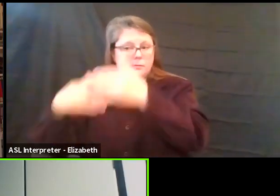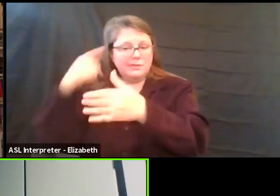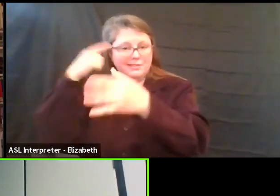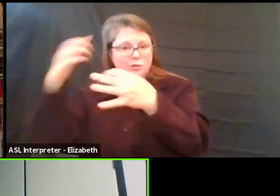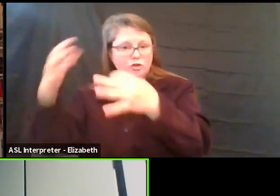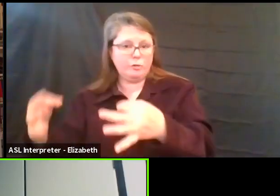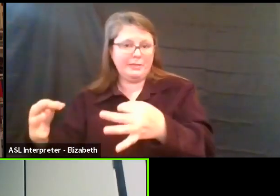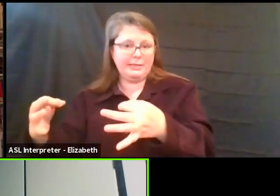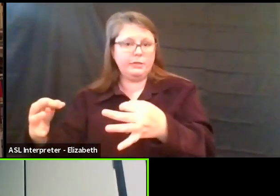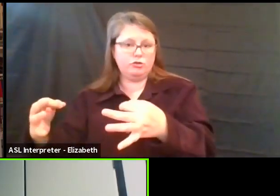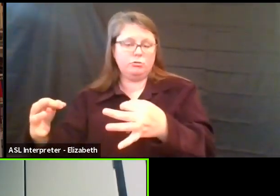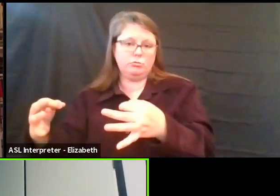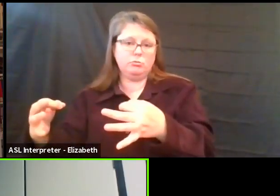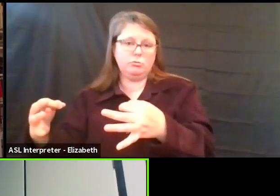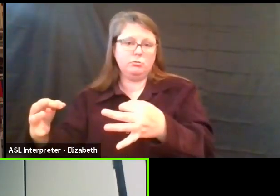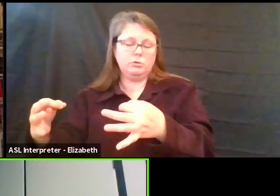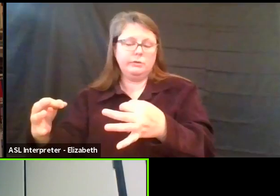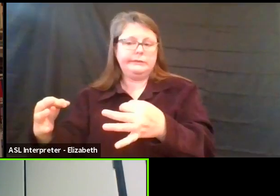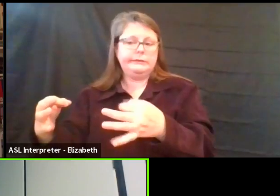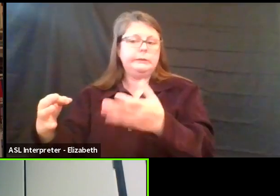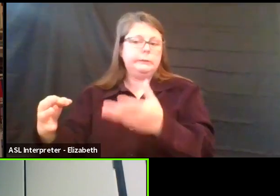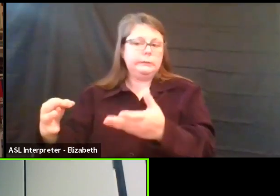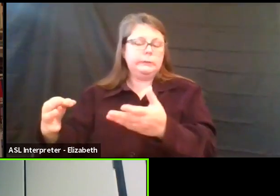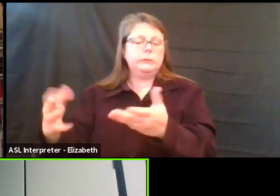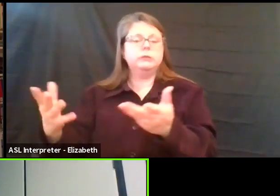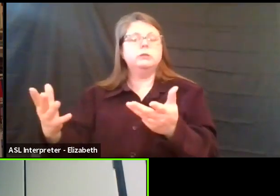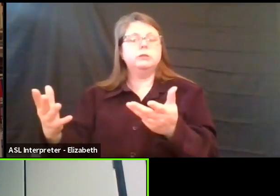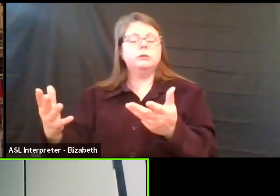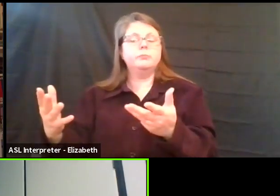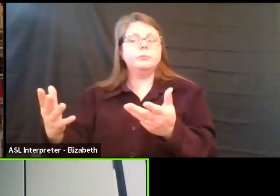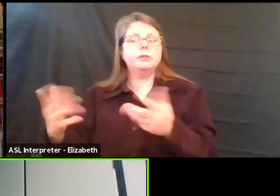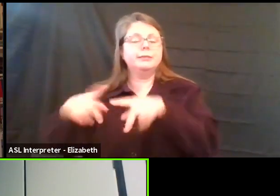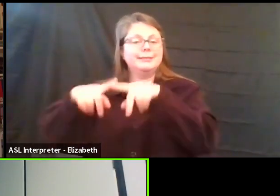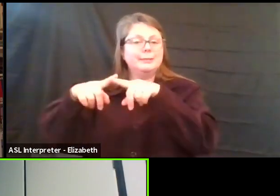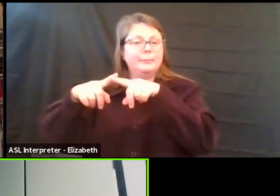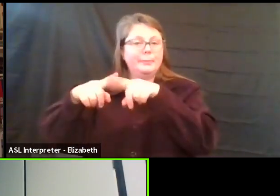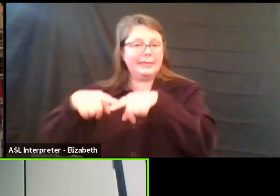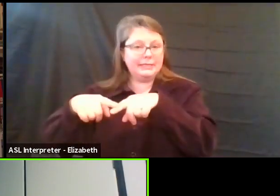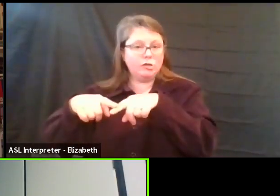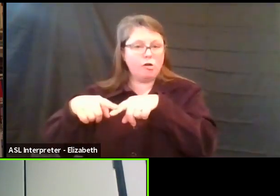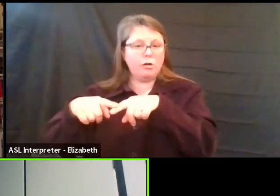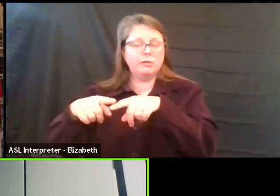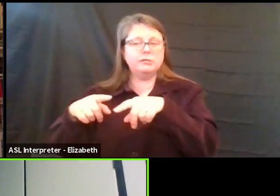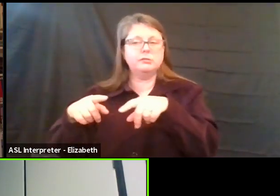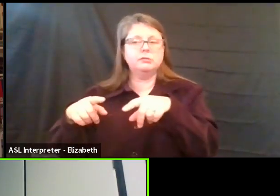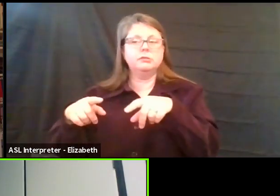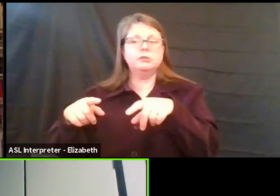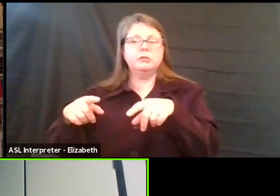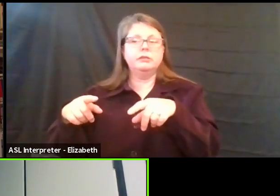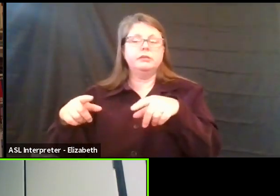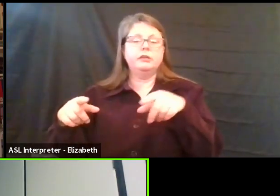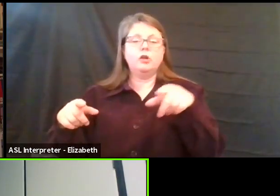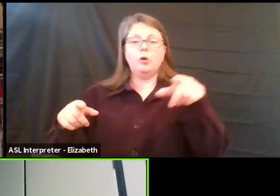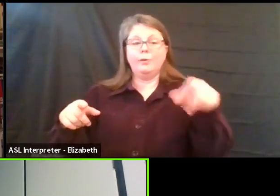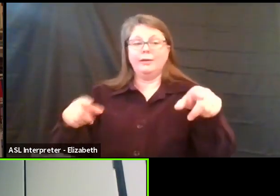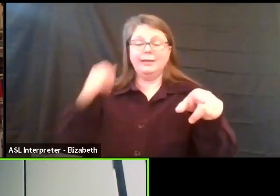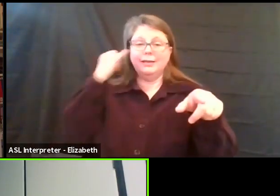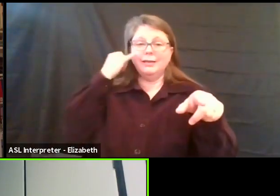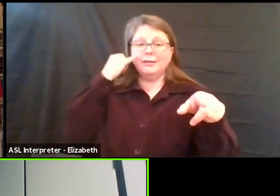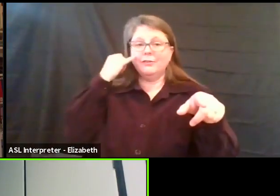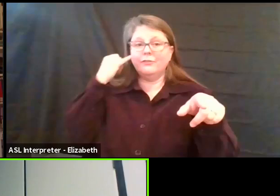depending upon whether or not the person chose EFT or direct